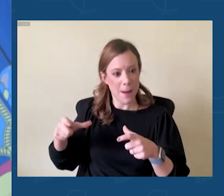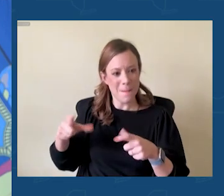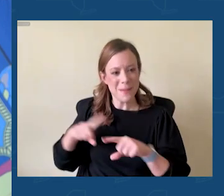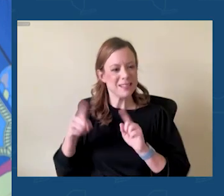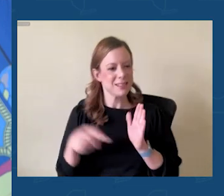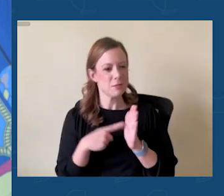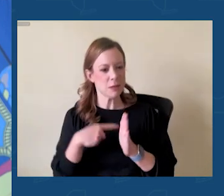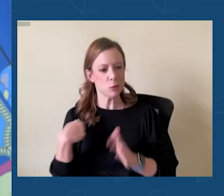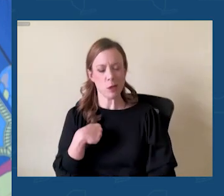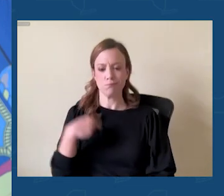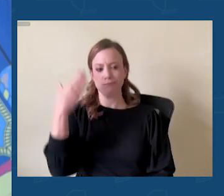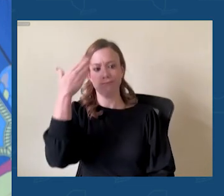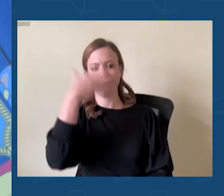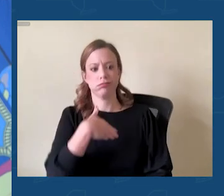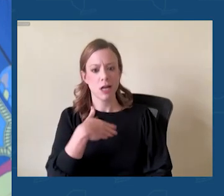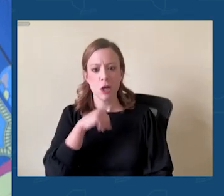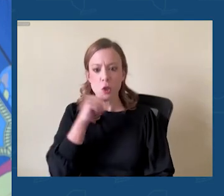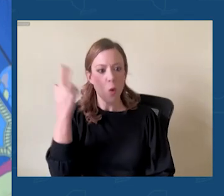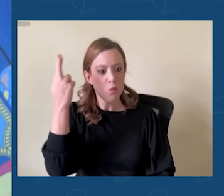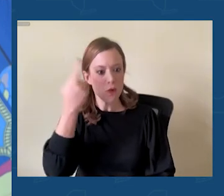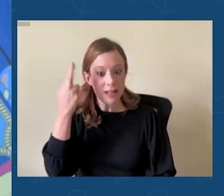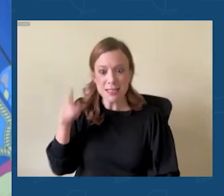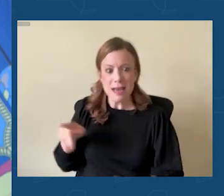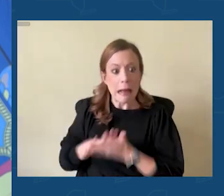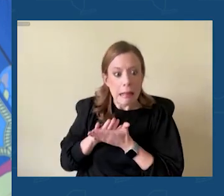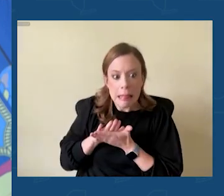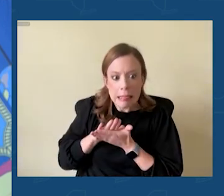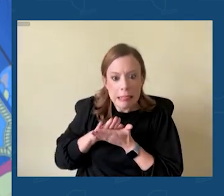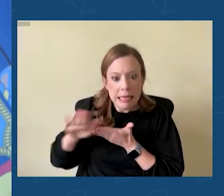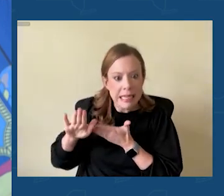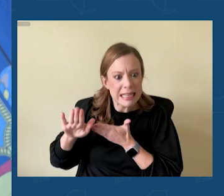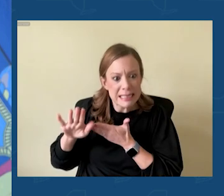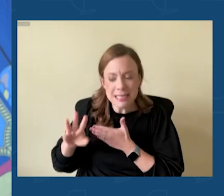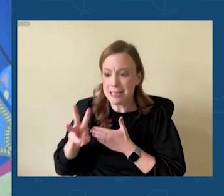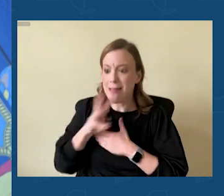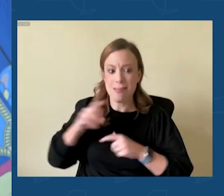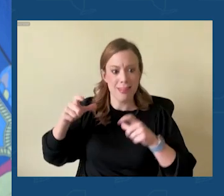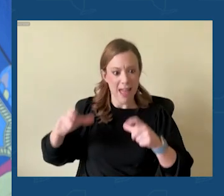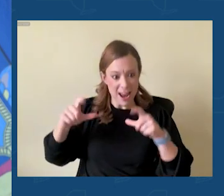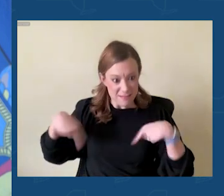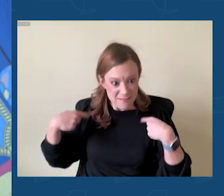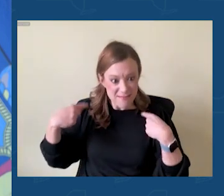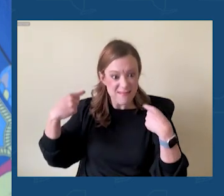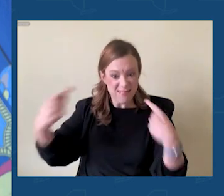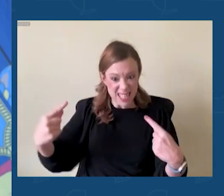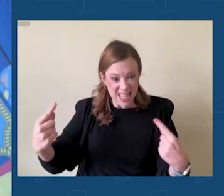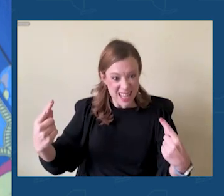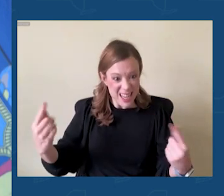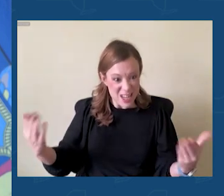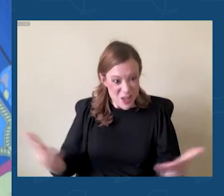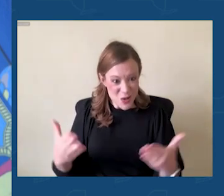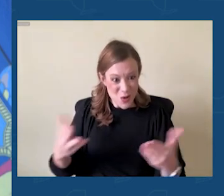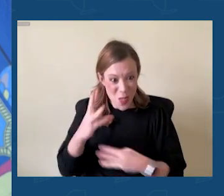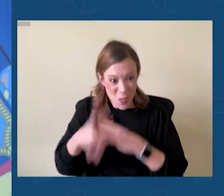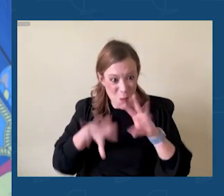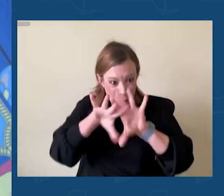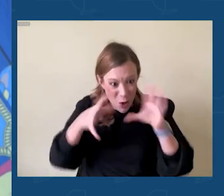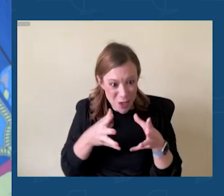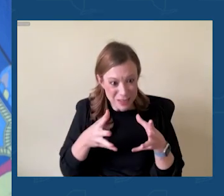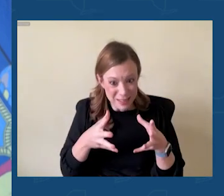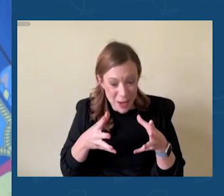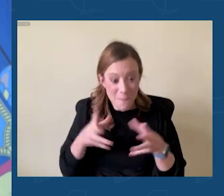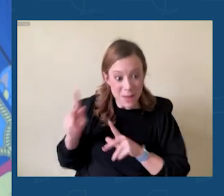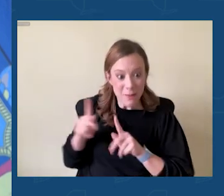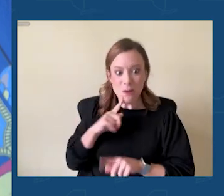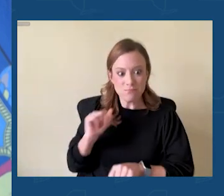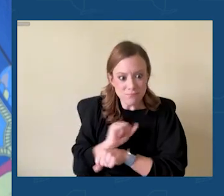yes, this is one of the cleanest, clearest bodies of water on this planet. That's not me saying it, that's experts who test this. So